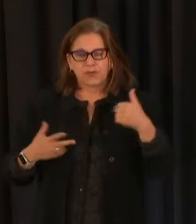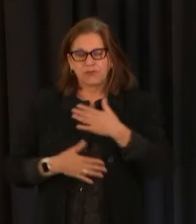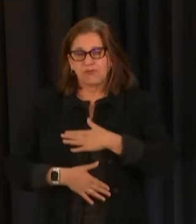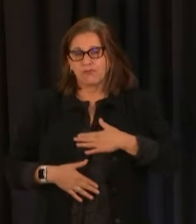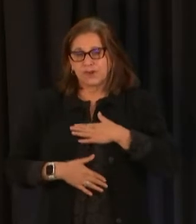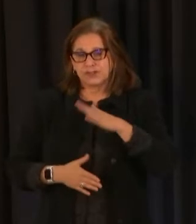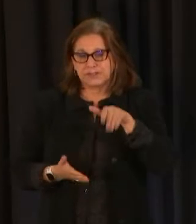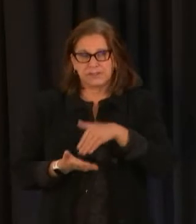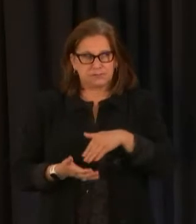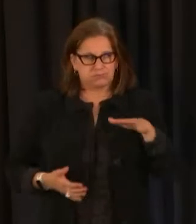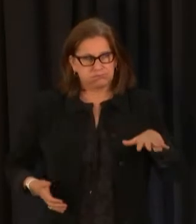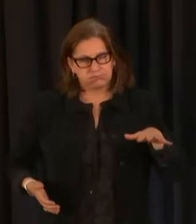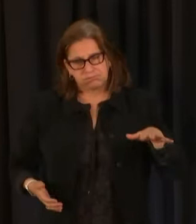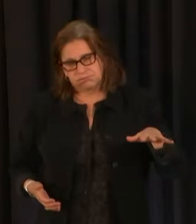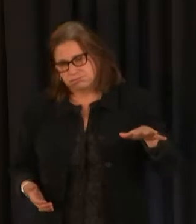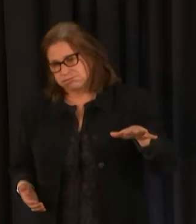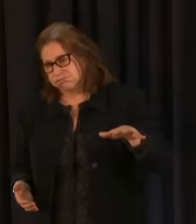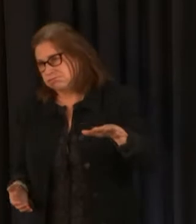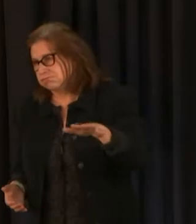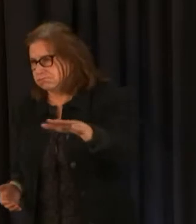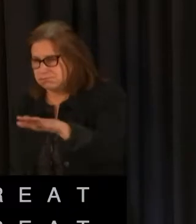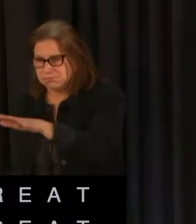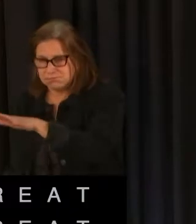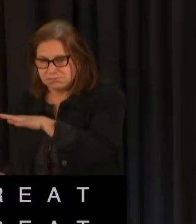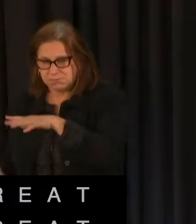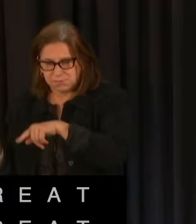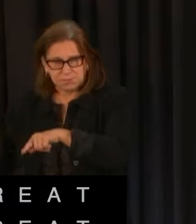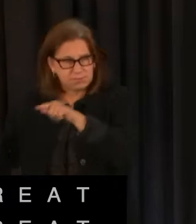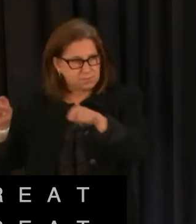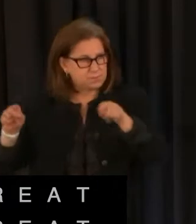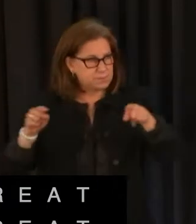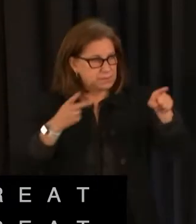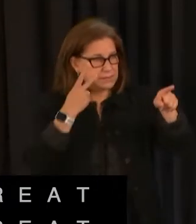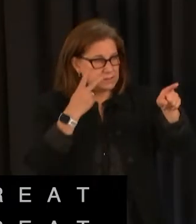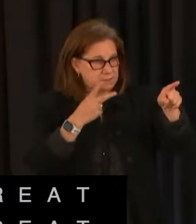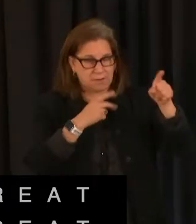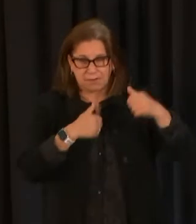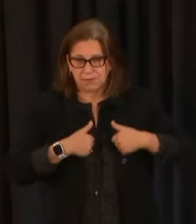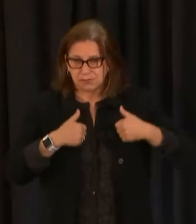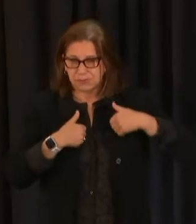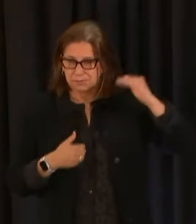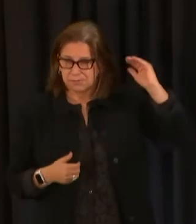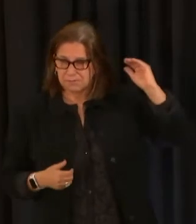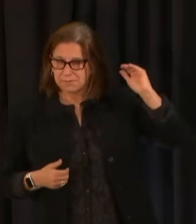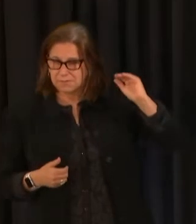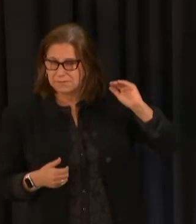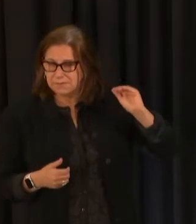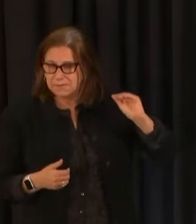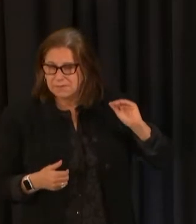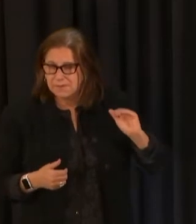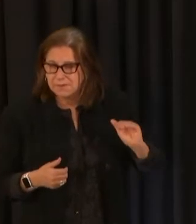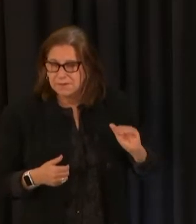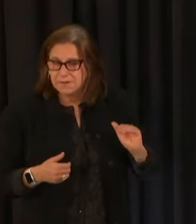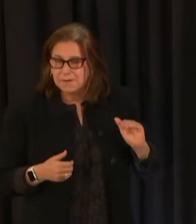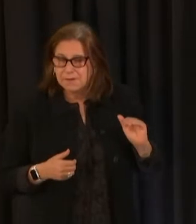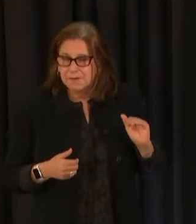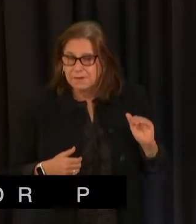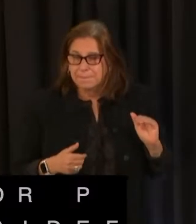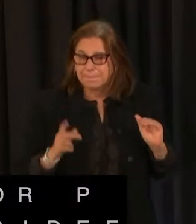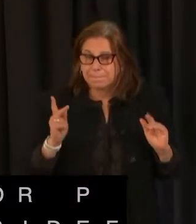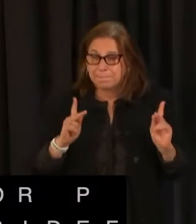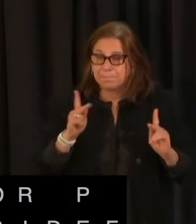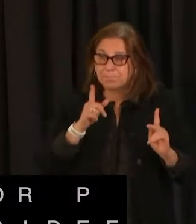Recreation Center, and those are for people 18 and over and for residents of Ward 7 and